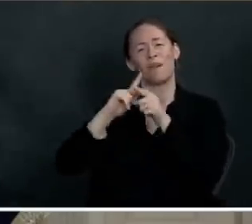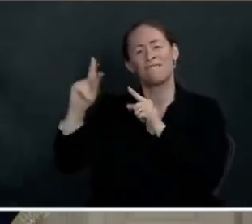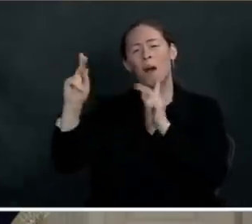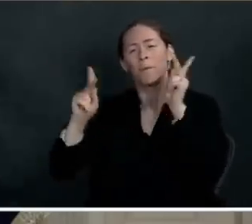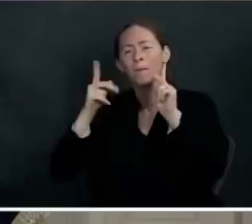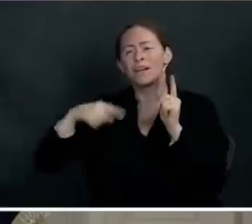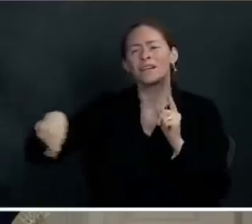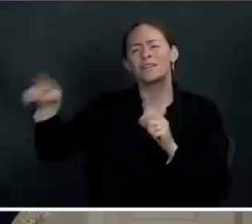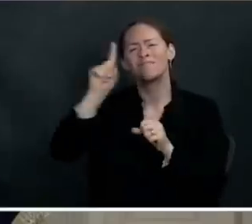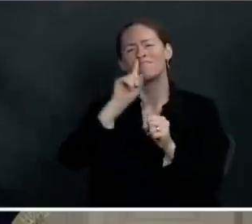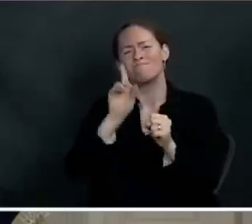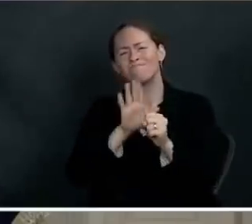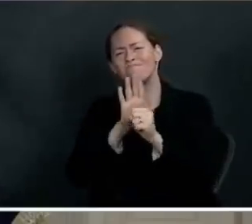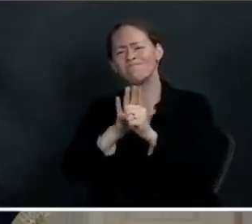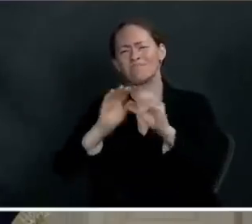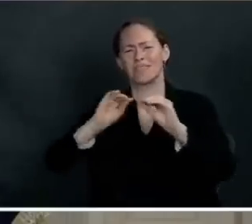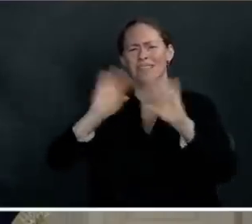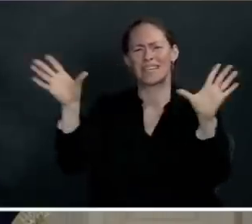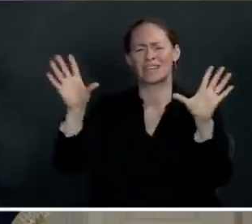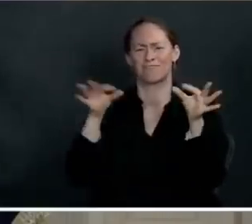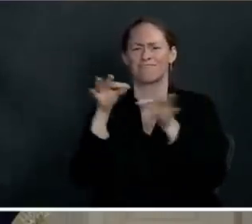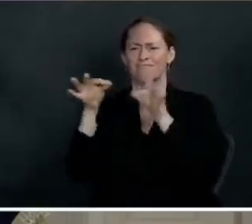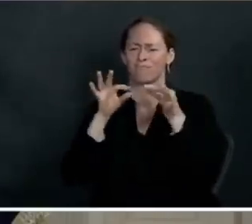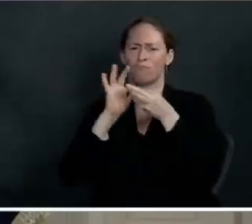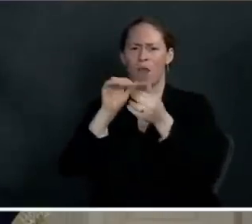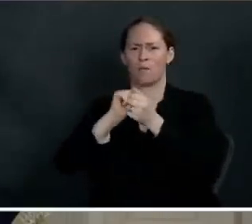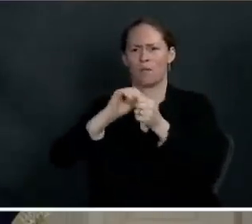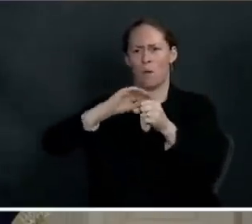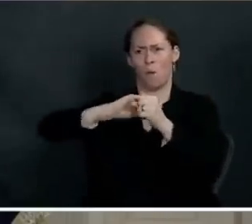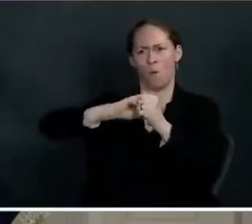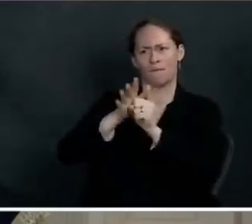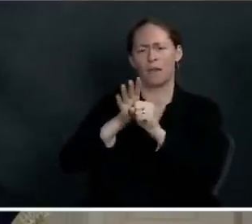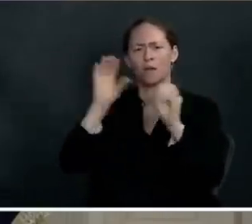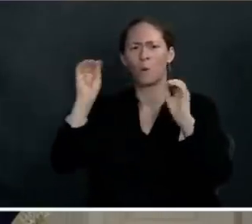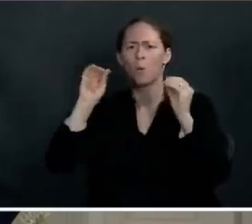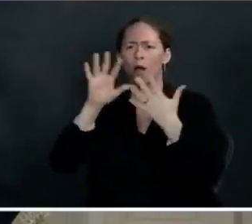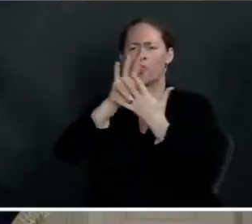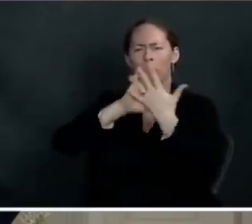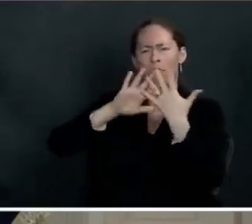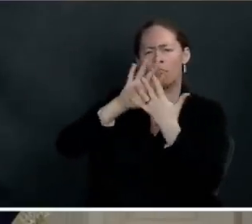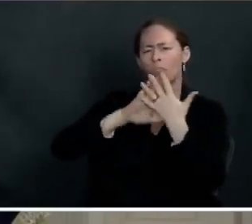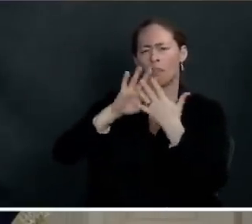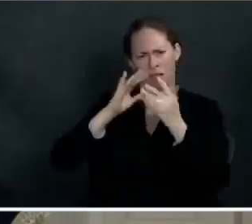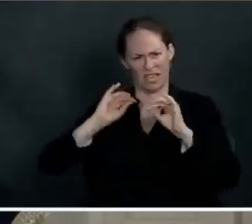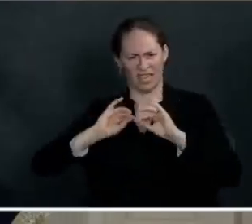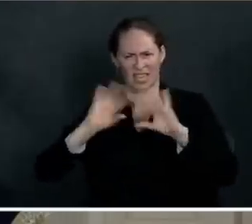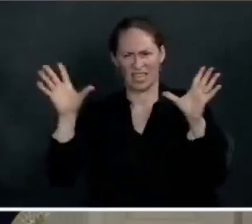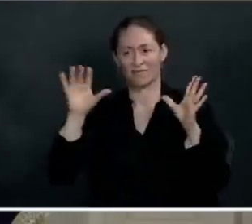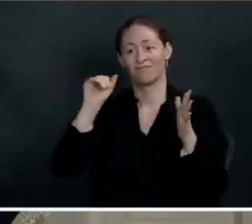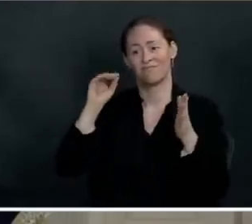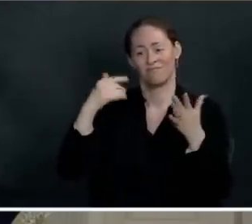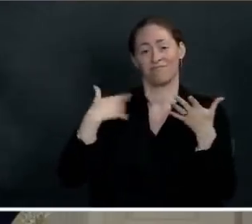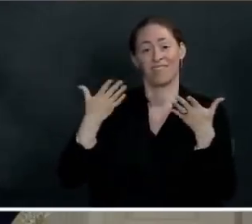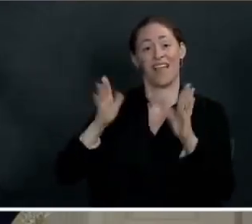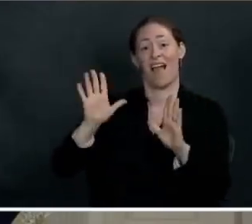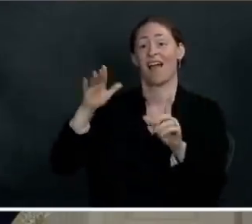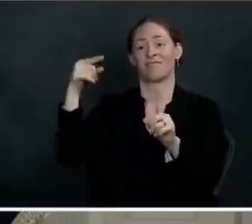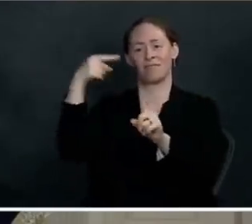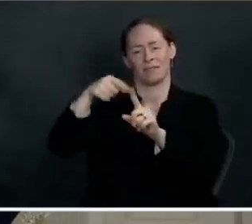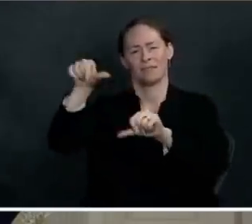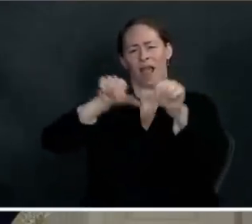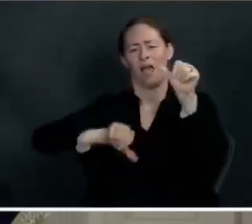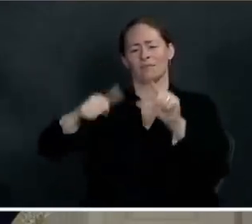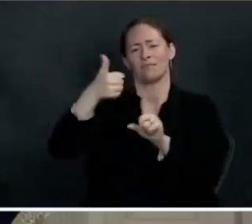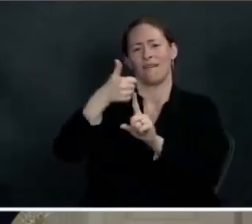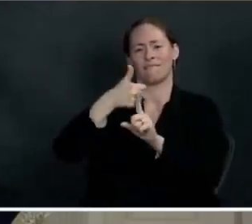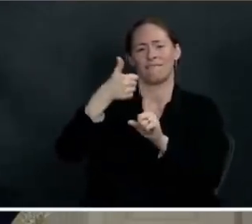have, that's how we'll handle them, because we're letting science speak again. And so I'd like